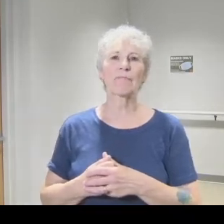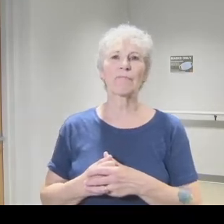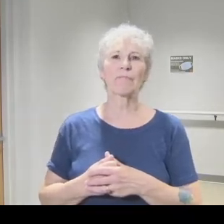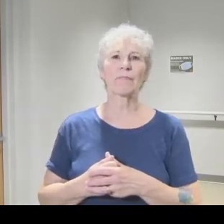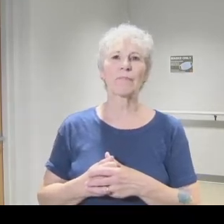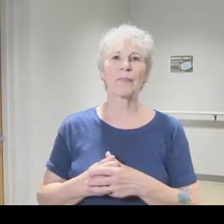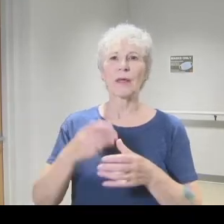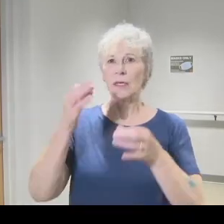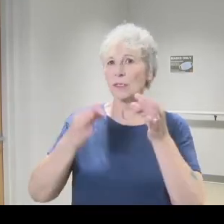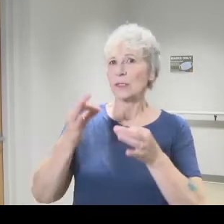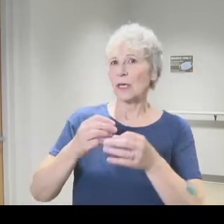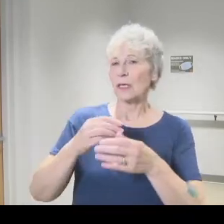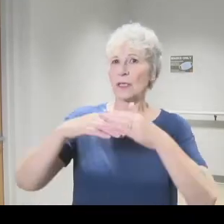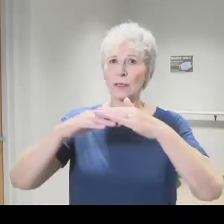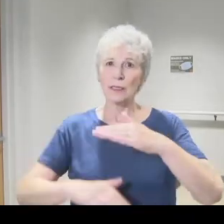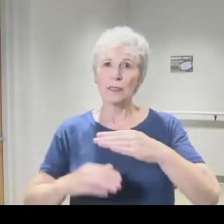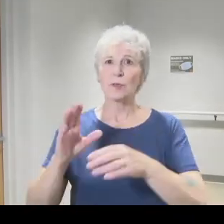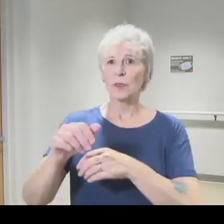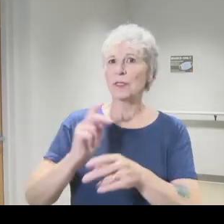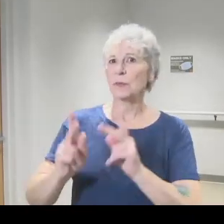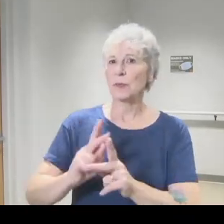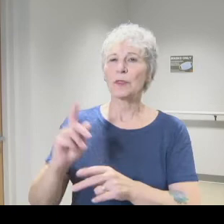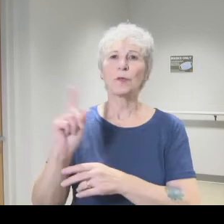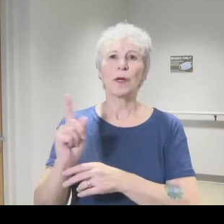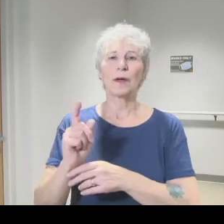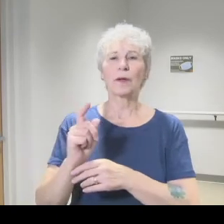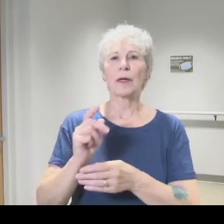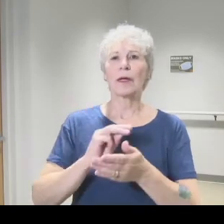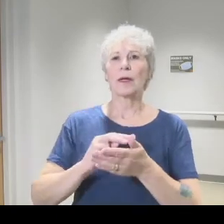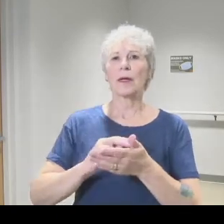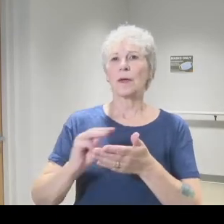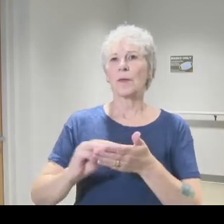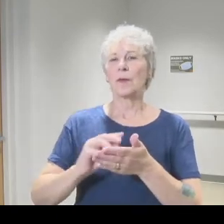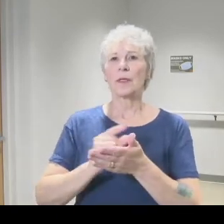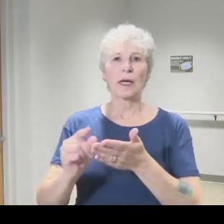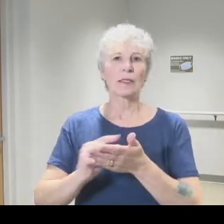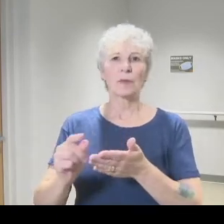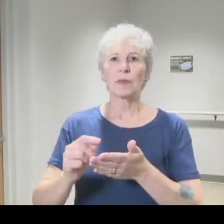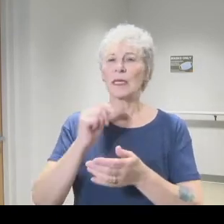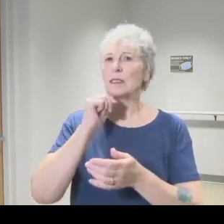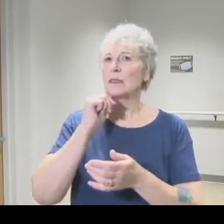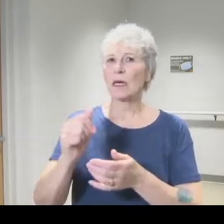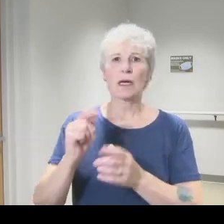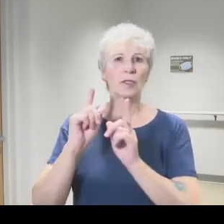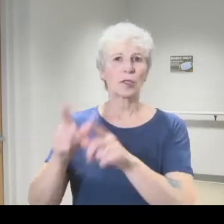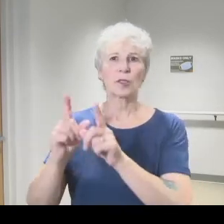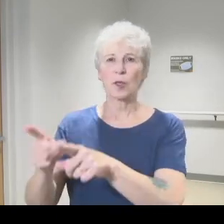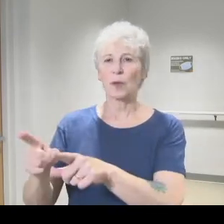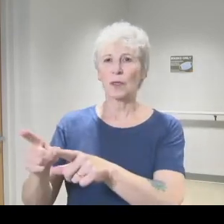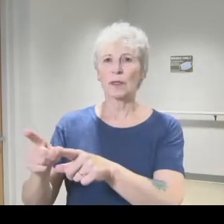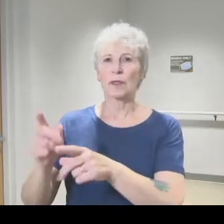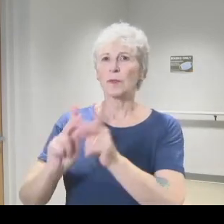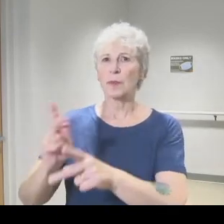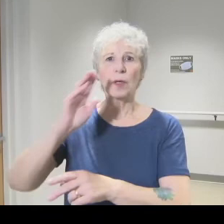not happening the most. In fact, it's where the gospel is going the least.